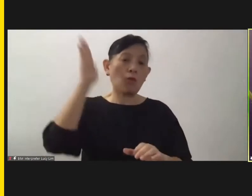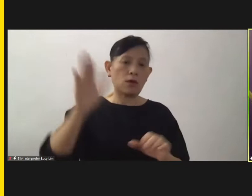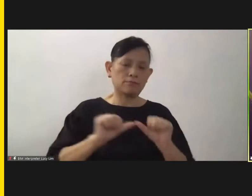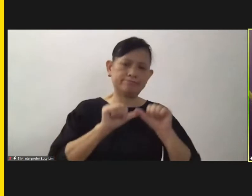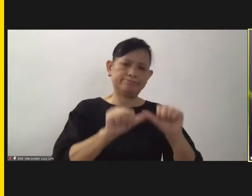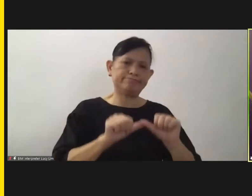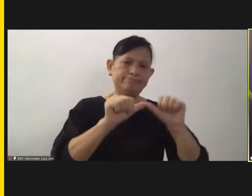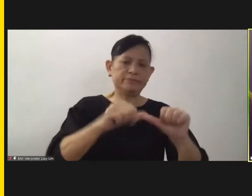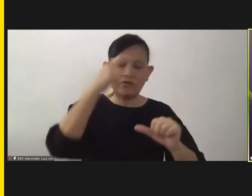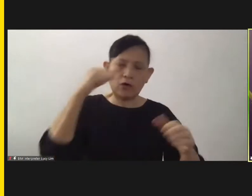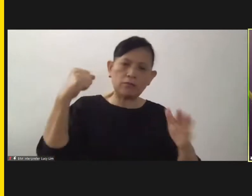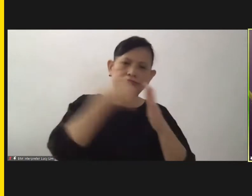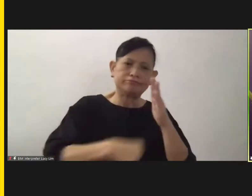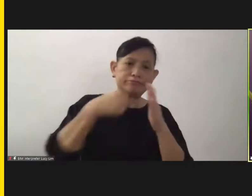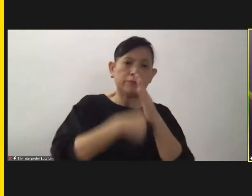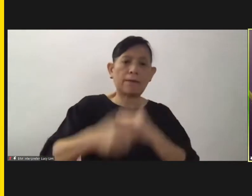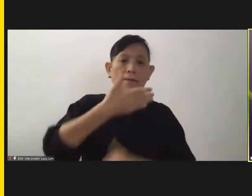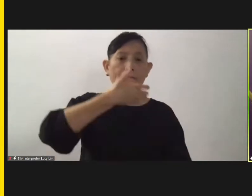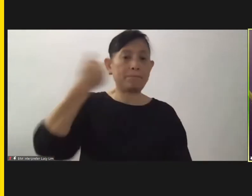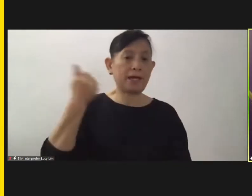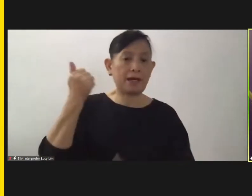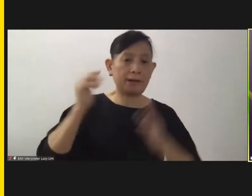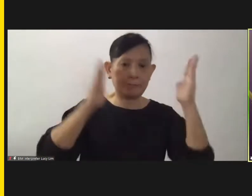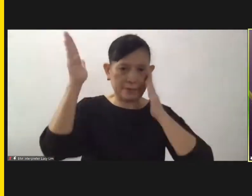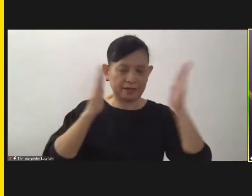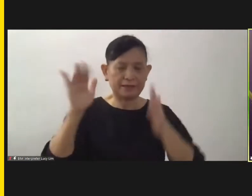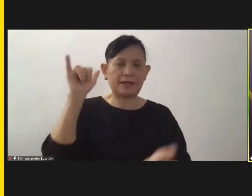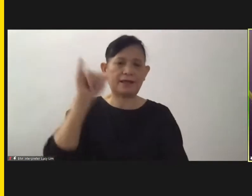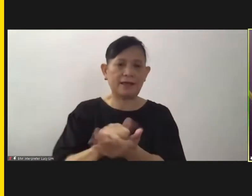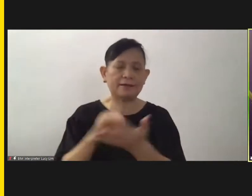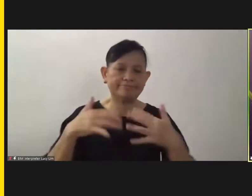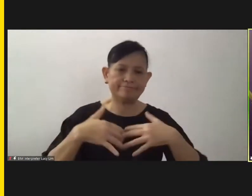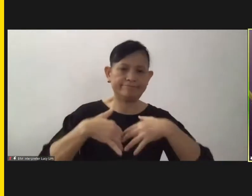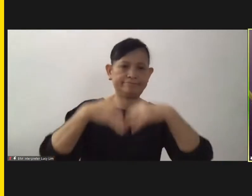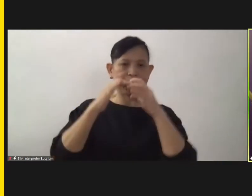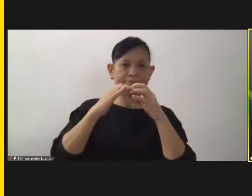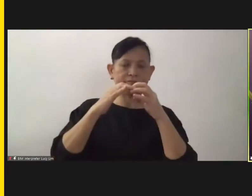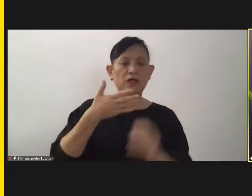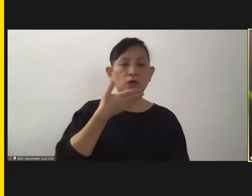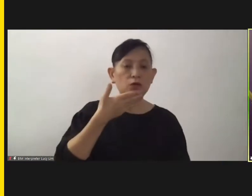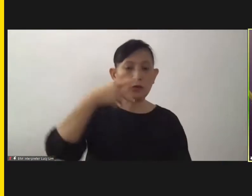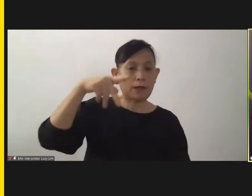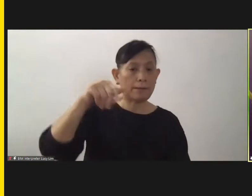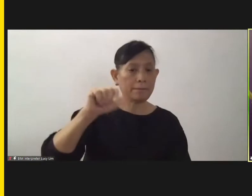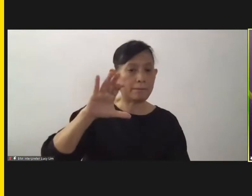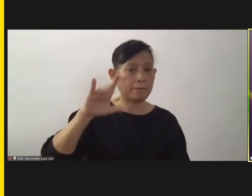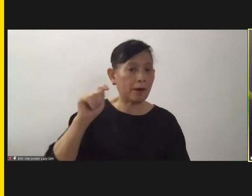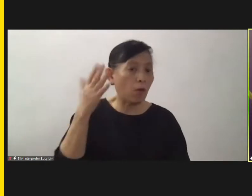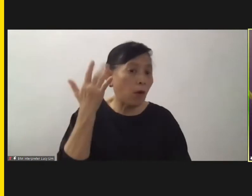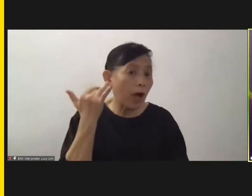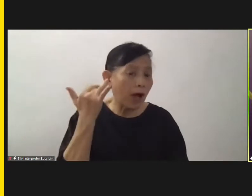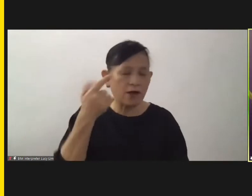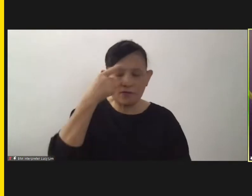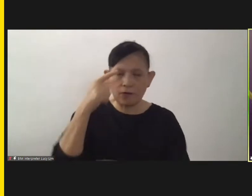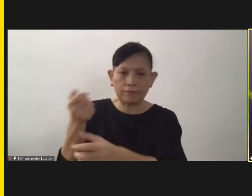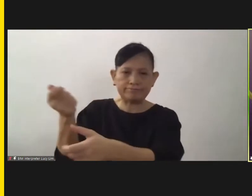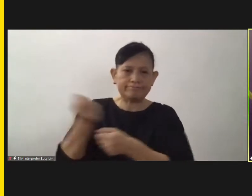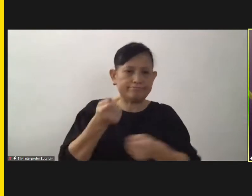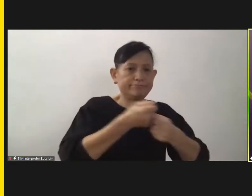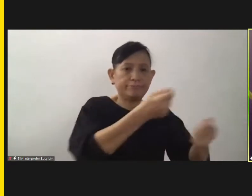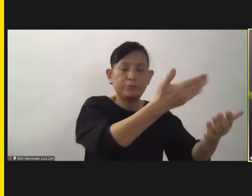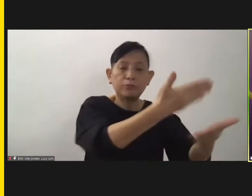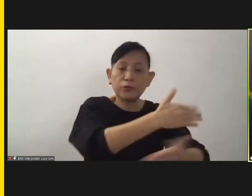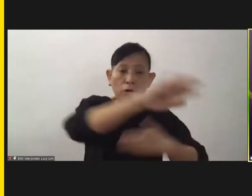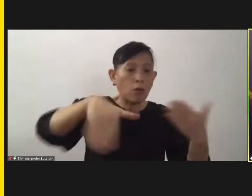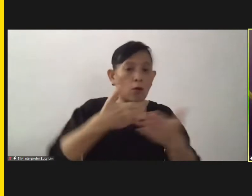Malaysia? And that was how Youth PACT was born. Youth PACT aims to bring young Malaysians together with youth